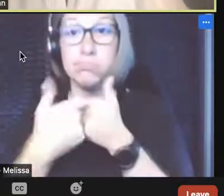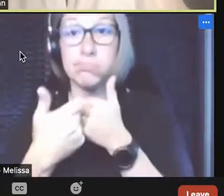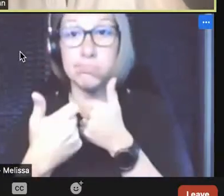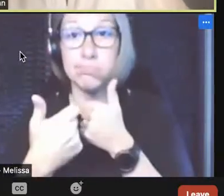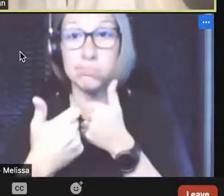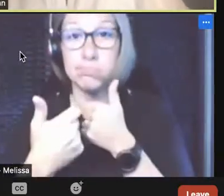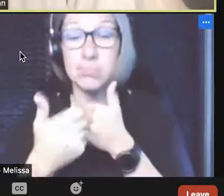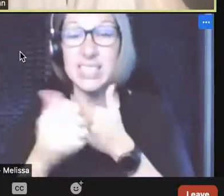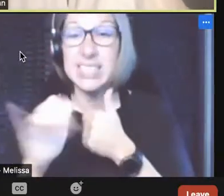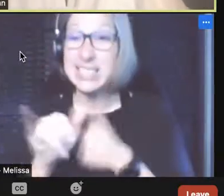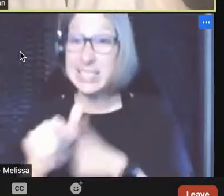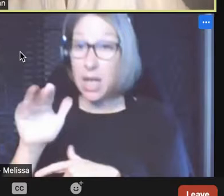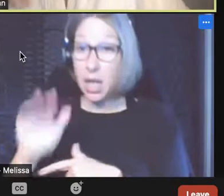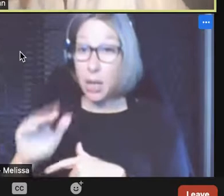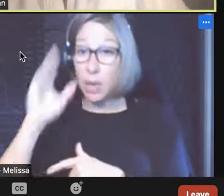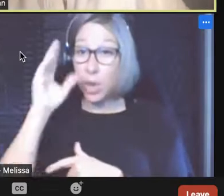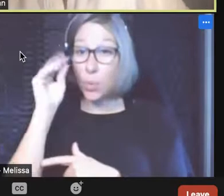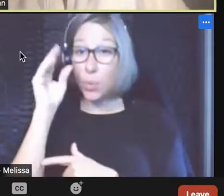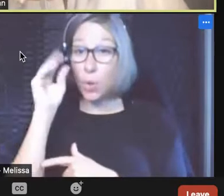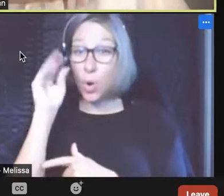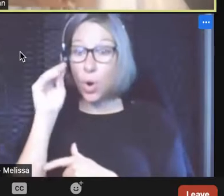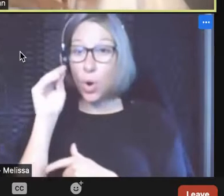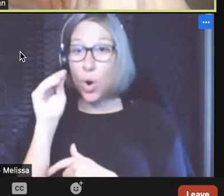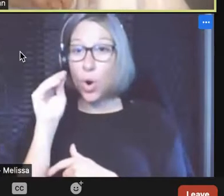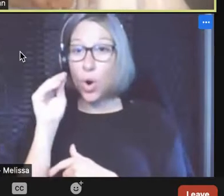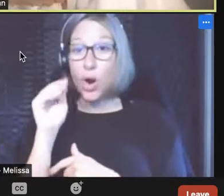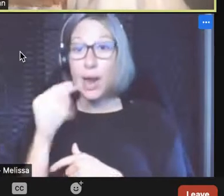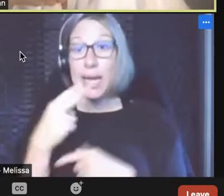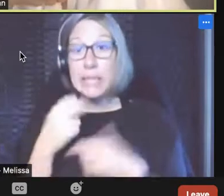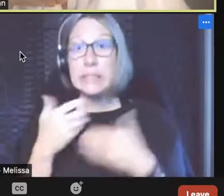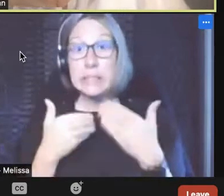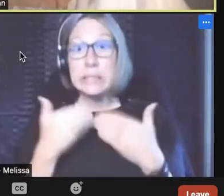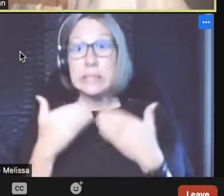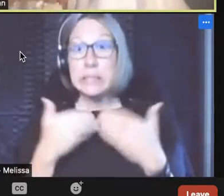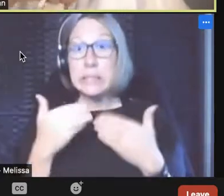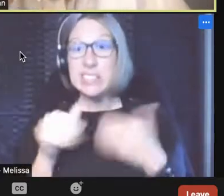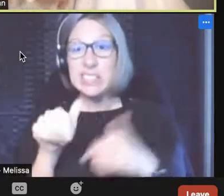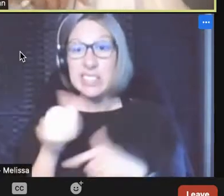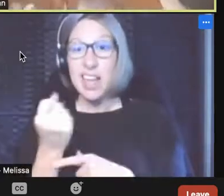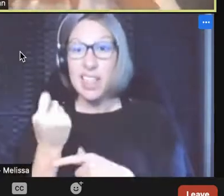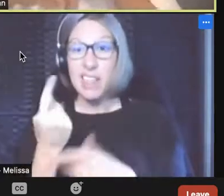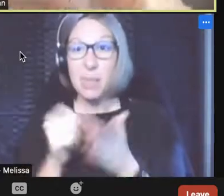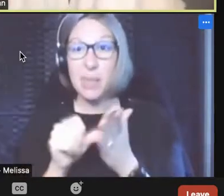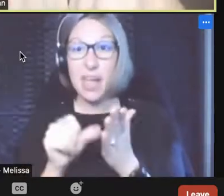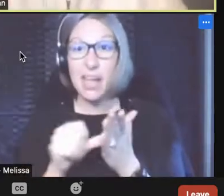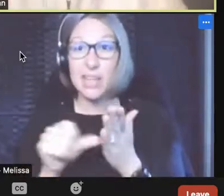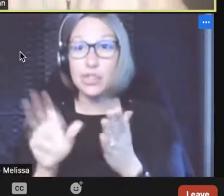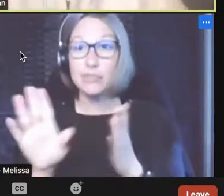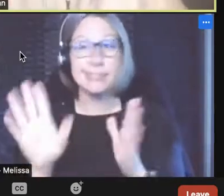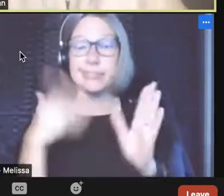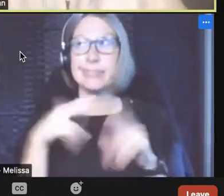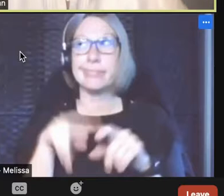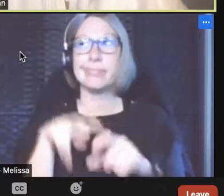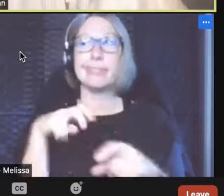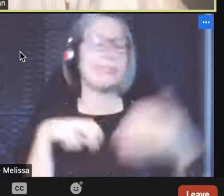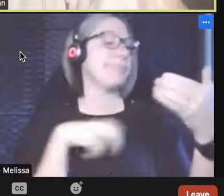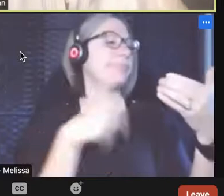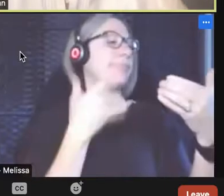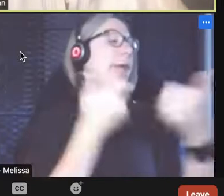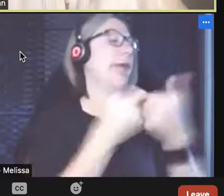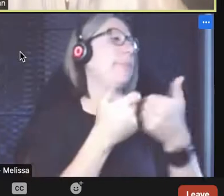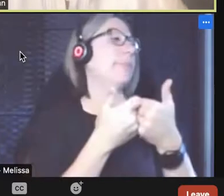little boy, he was only able to persist through like 10, 11 pages, and then he was playing a game. He was out. He was